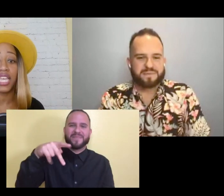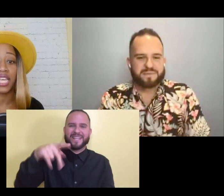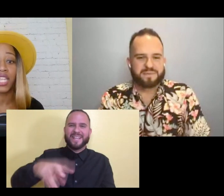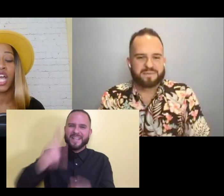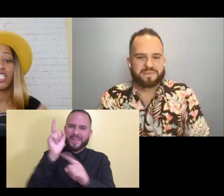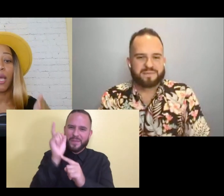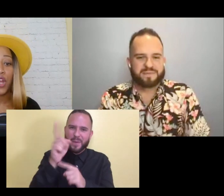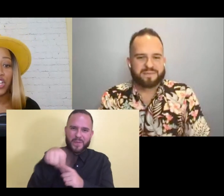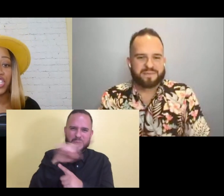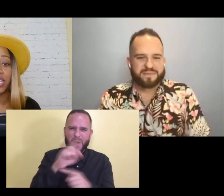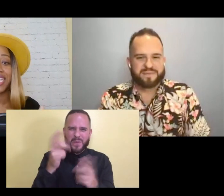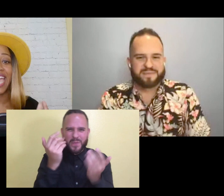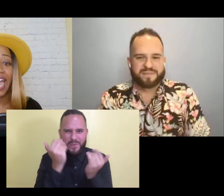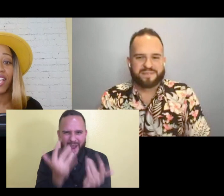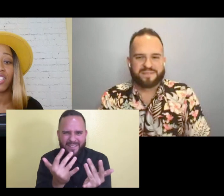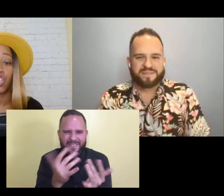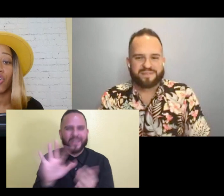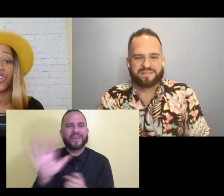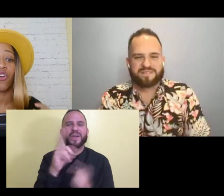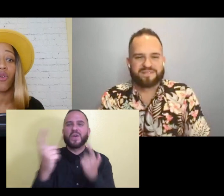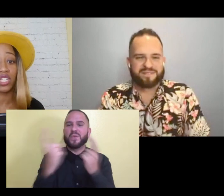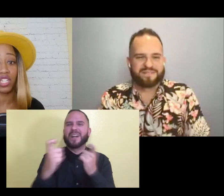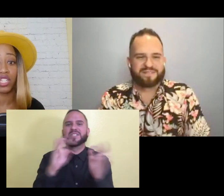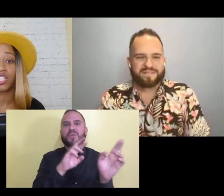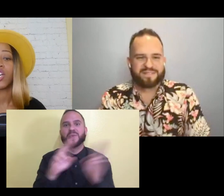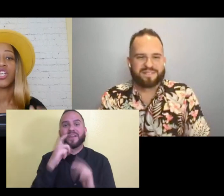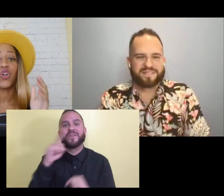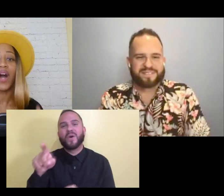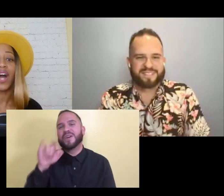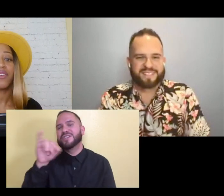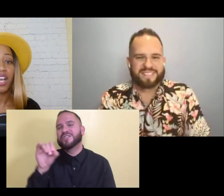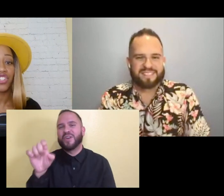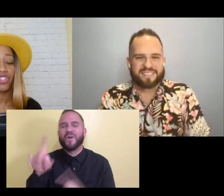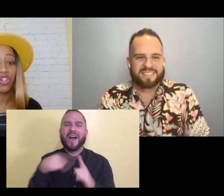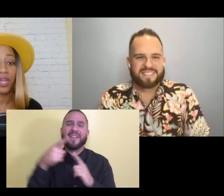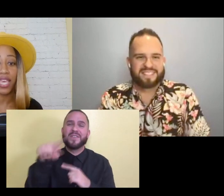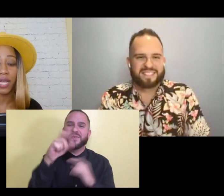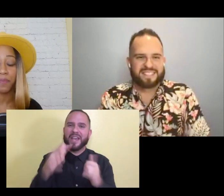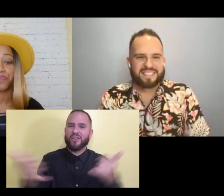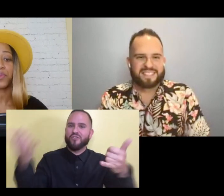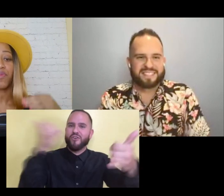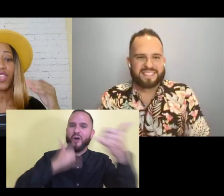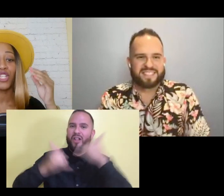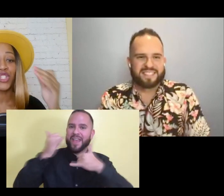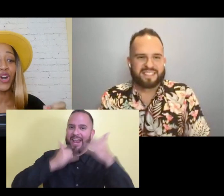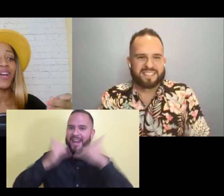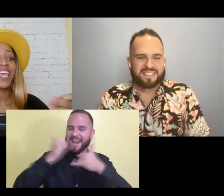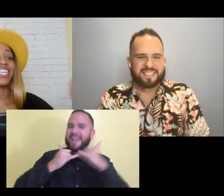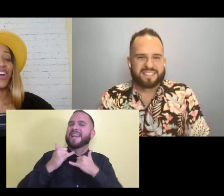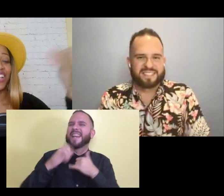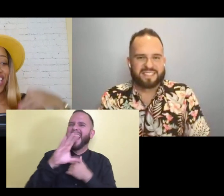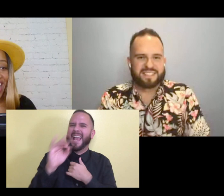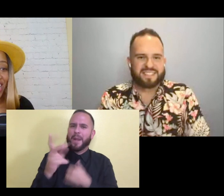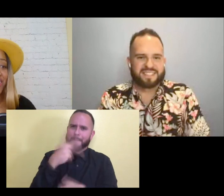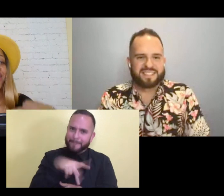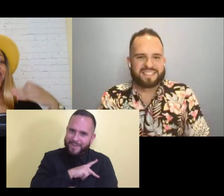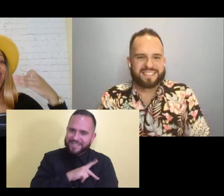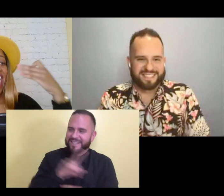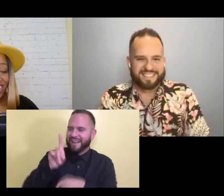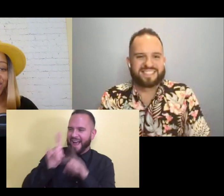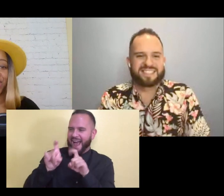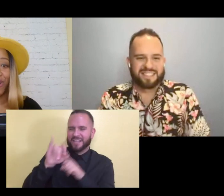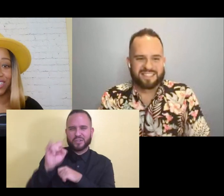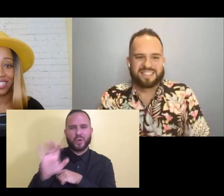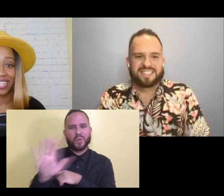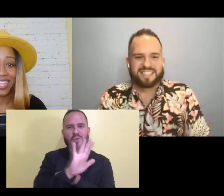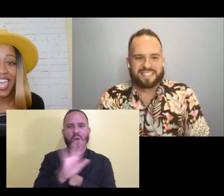call in to personally ask Joe your questions. So while you guys are doing that, Joe is going to now